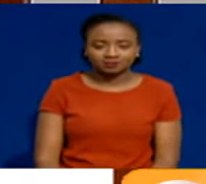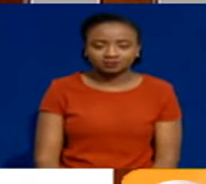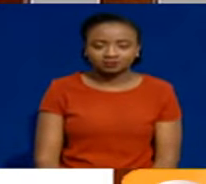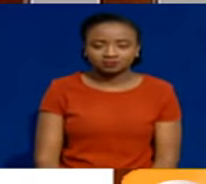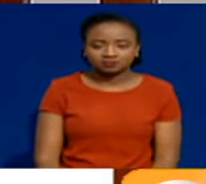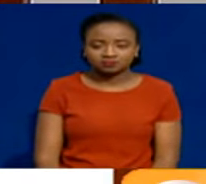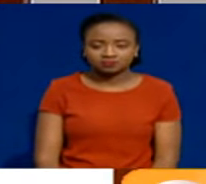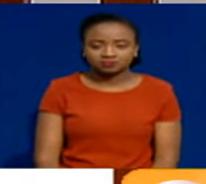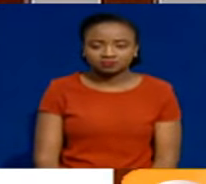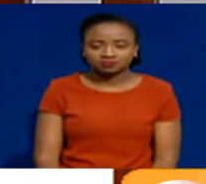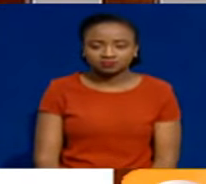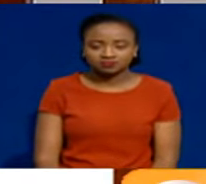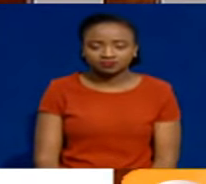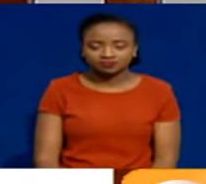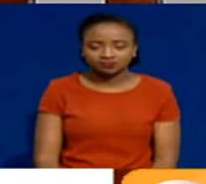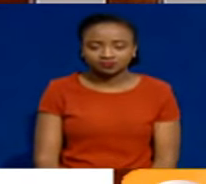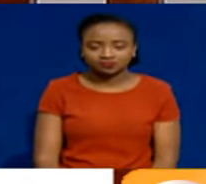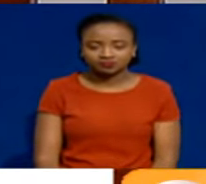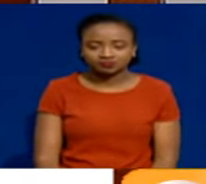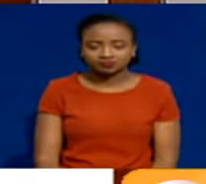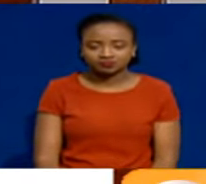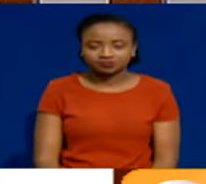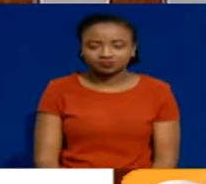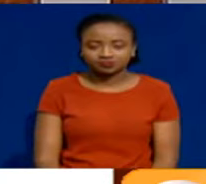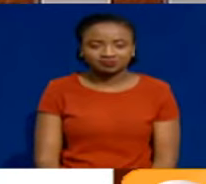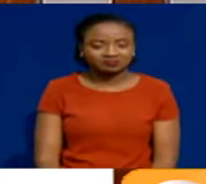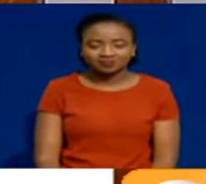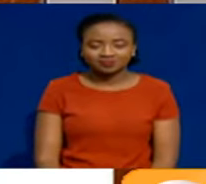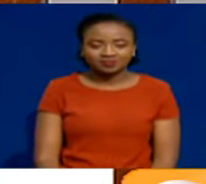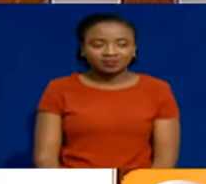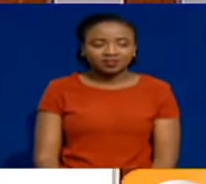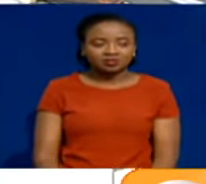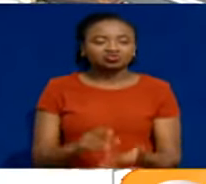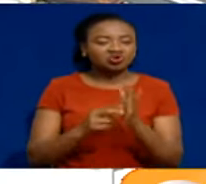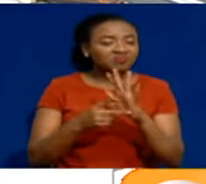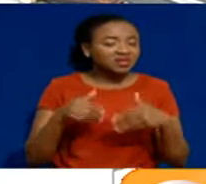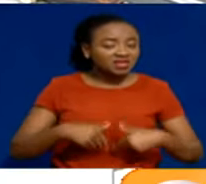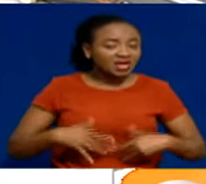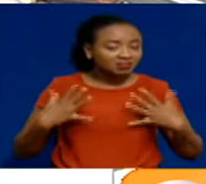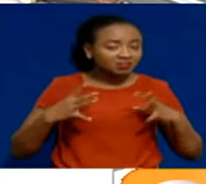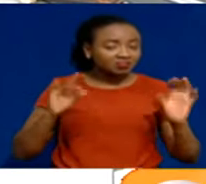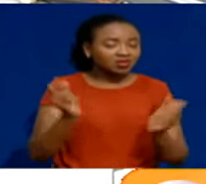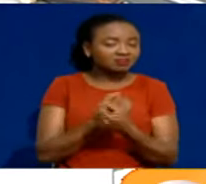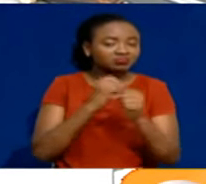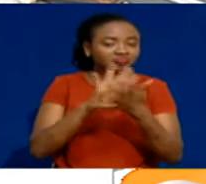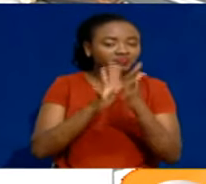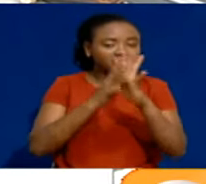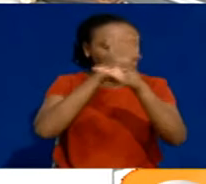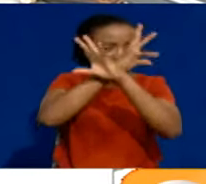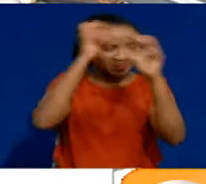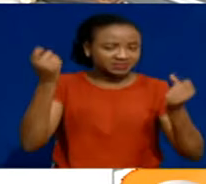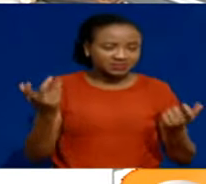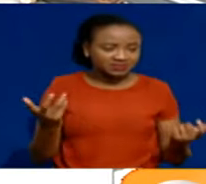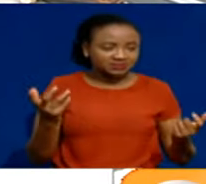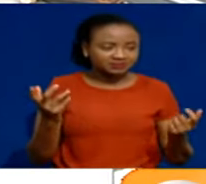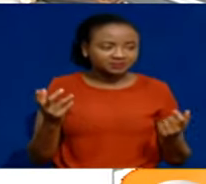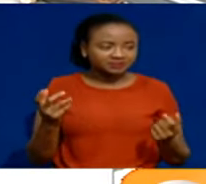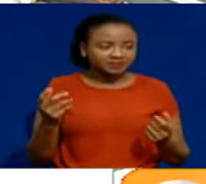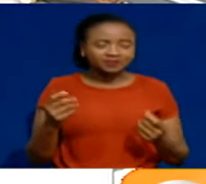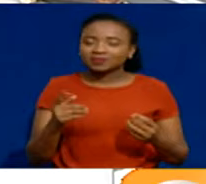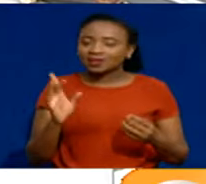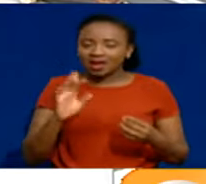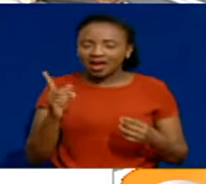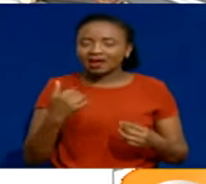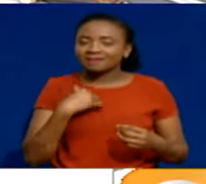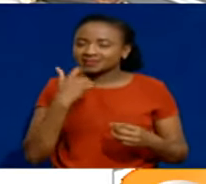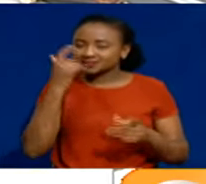And then you say you want to venture for that particular position, not for a young person. You're trying to say young people can't vie for the presidency. Come on, what's wrong with that? I'm not saying young